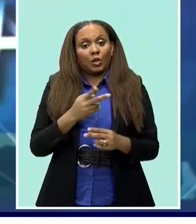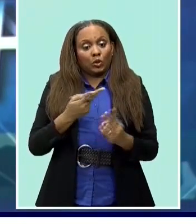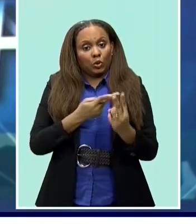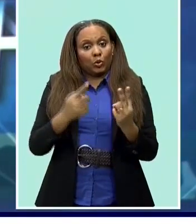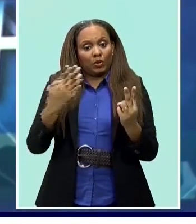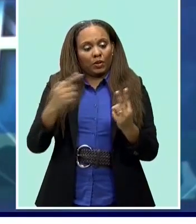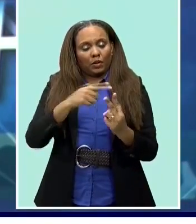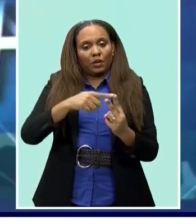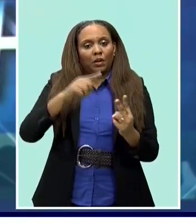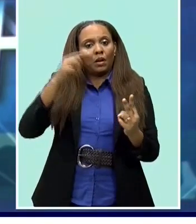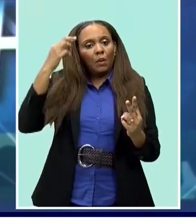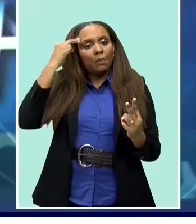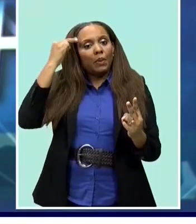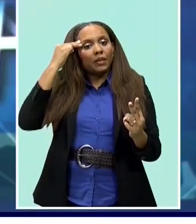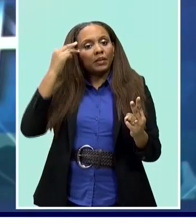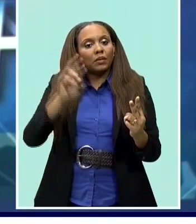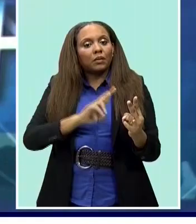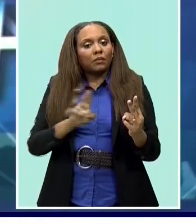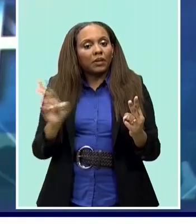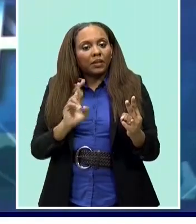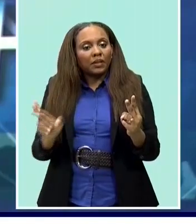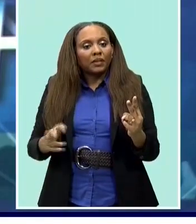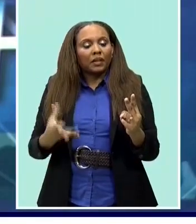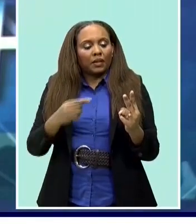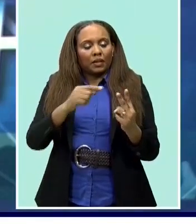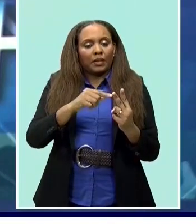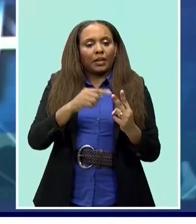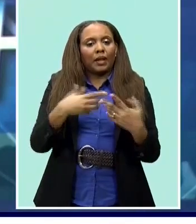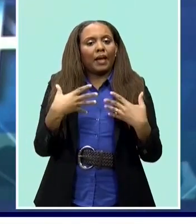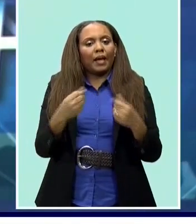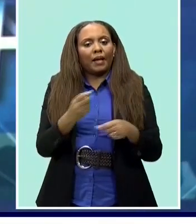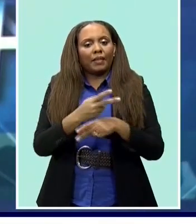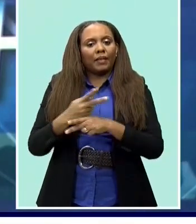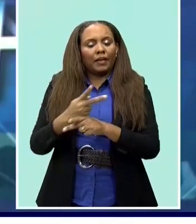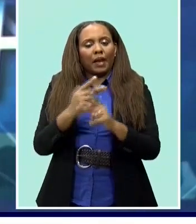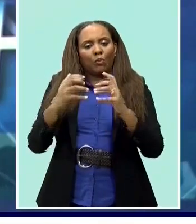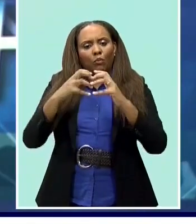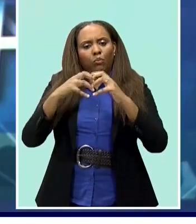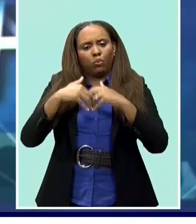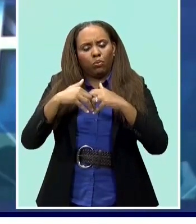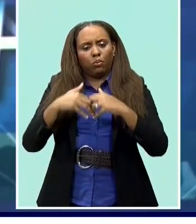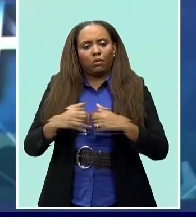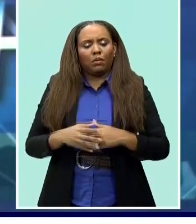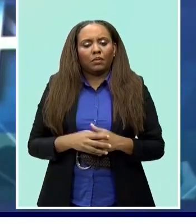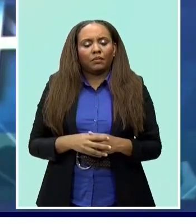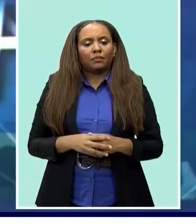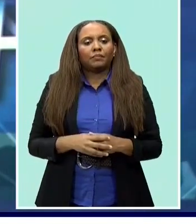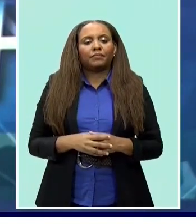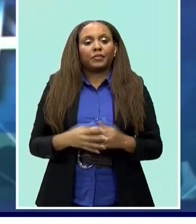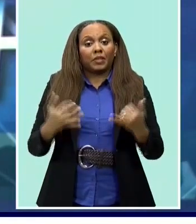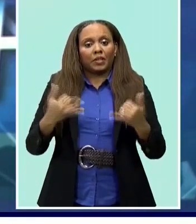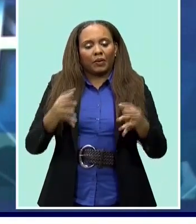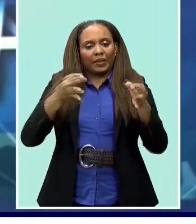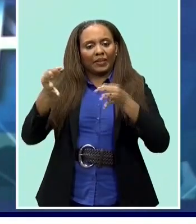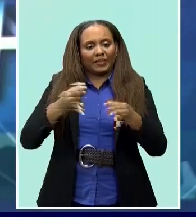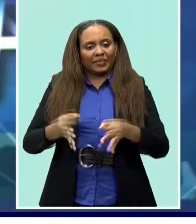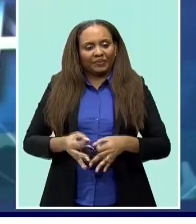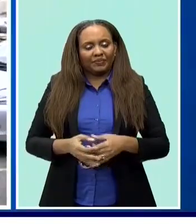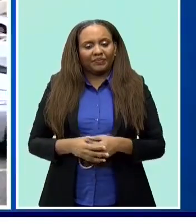level of mental preparedness, and the other, the vulnerability of healthcare facilities across the region. Our Lisa Broom